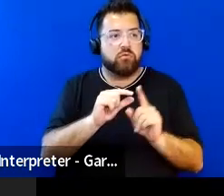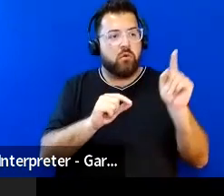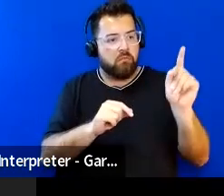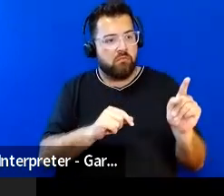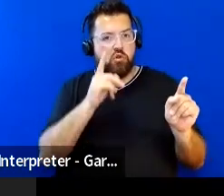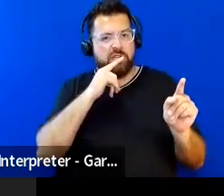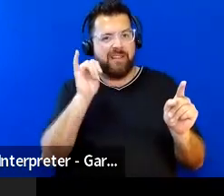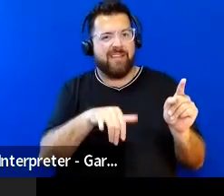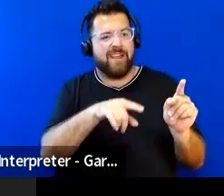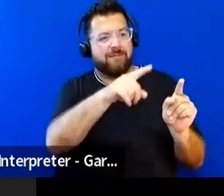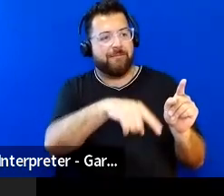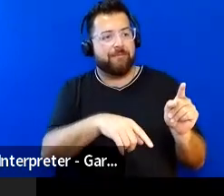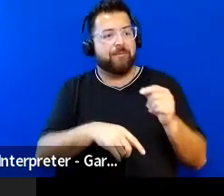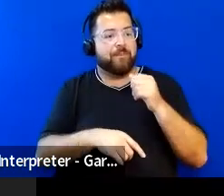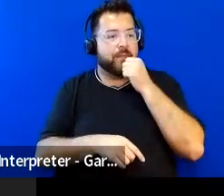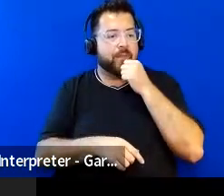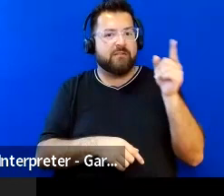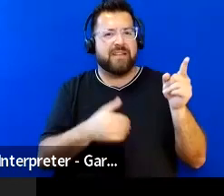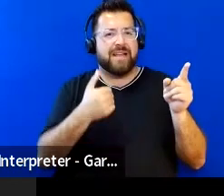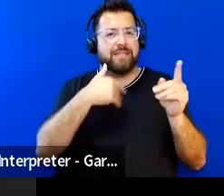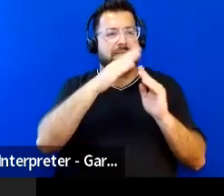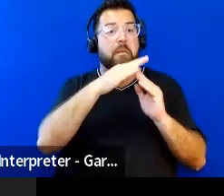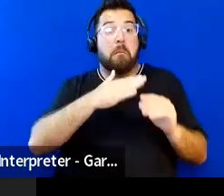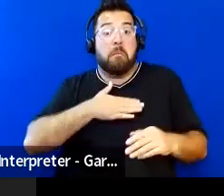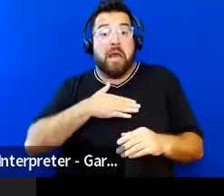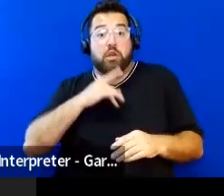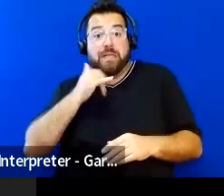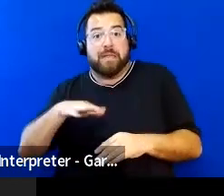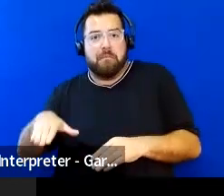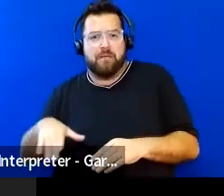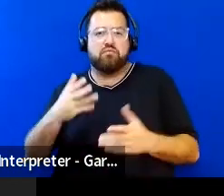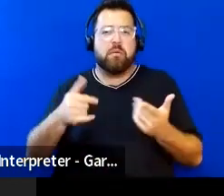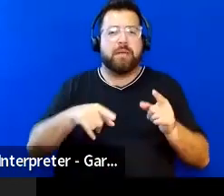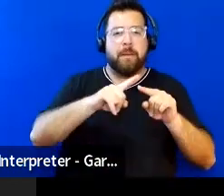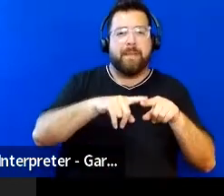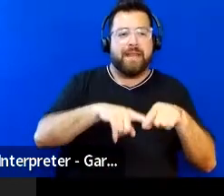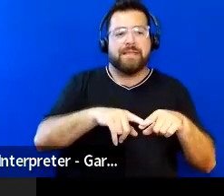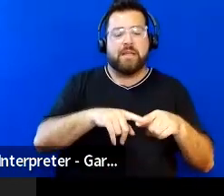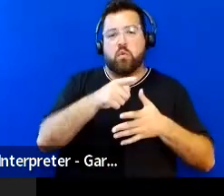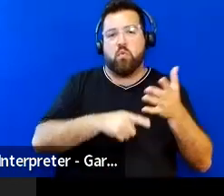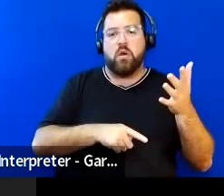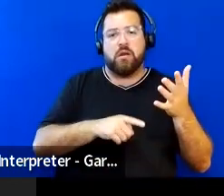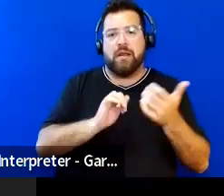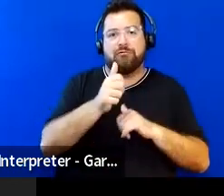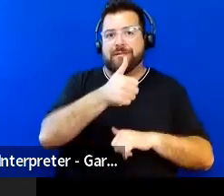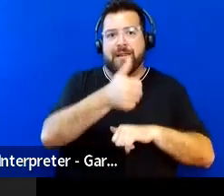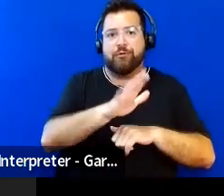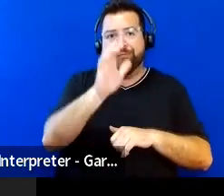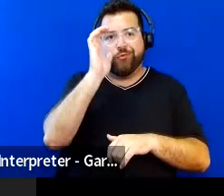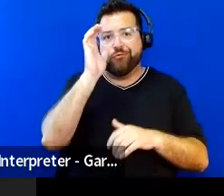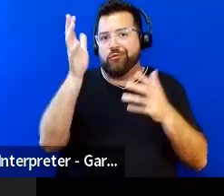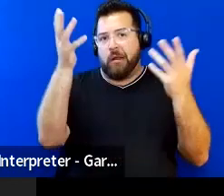This one has it at the top. Mine had it at the bottom, so it probably depends on your maybe your computer or